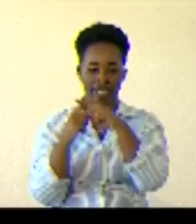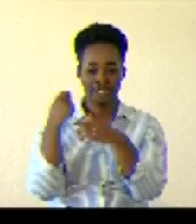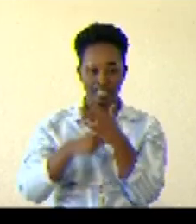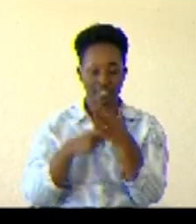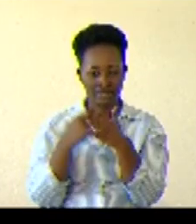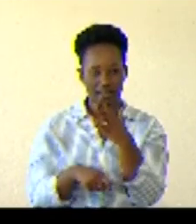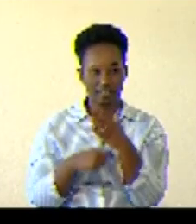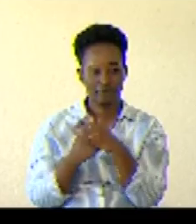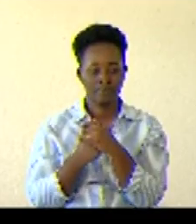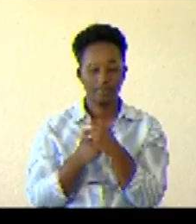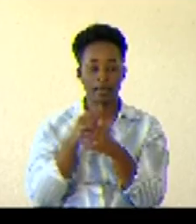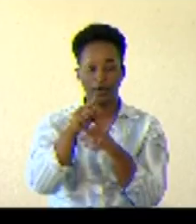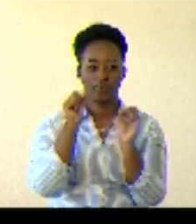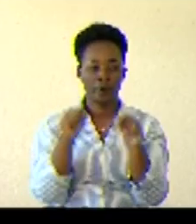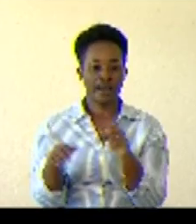taxes. So you can